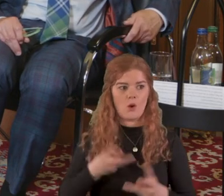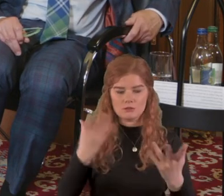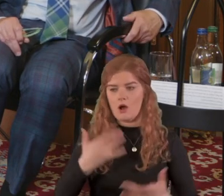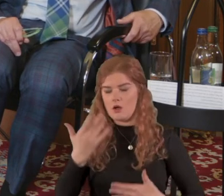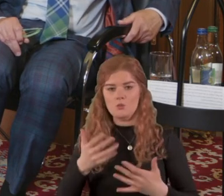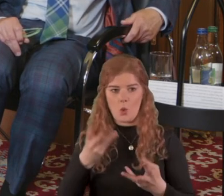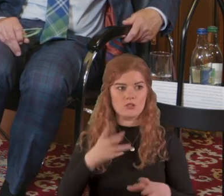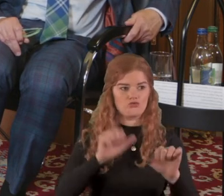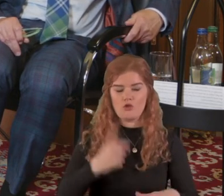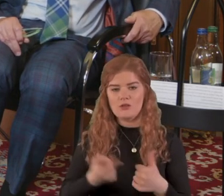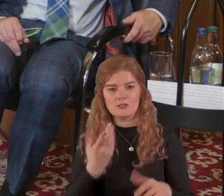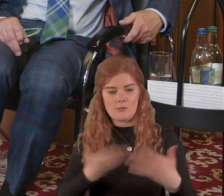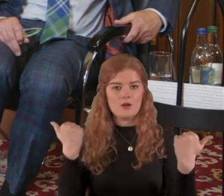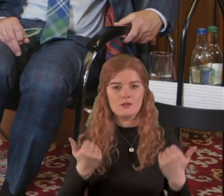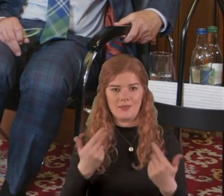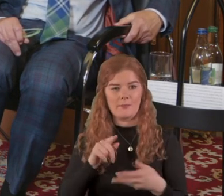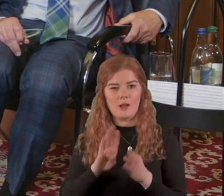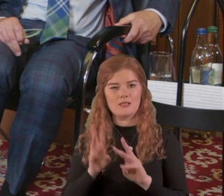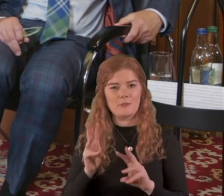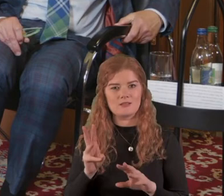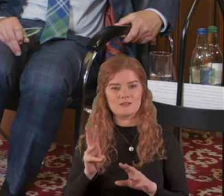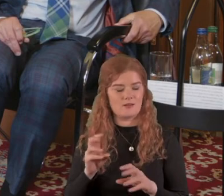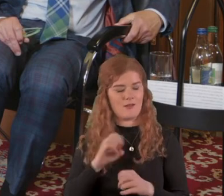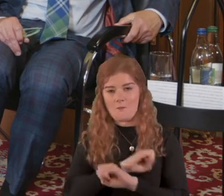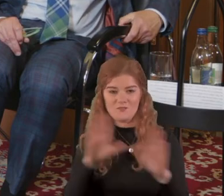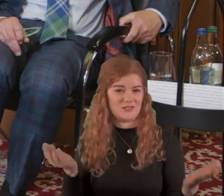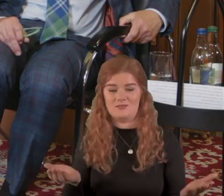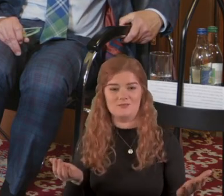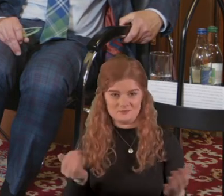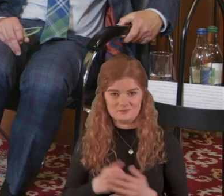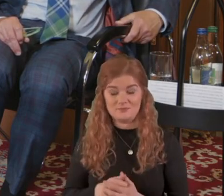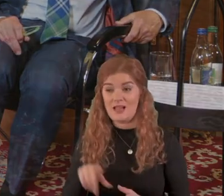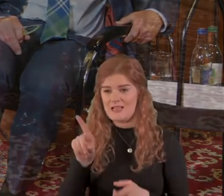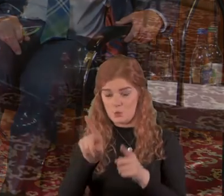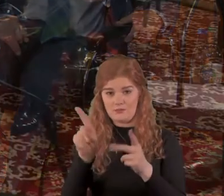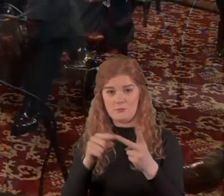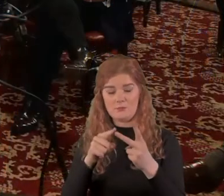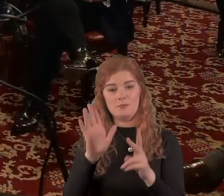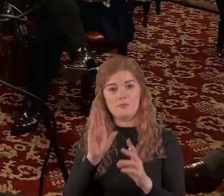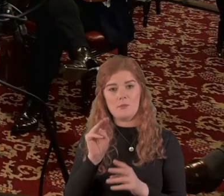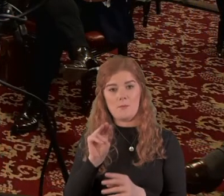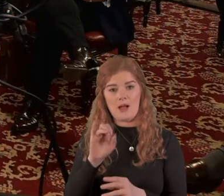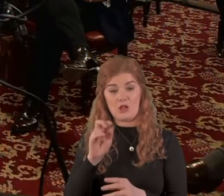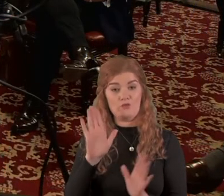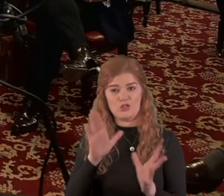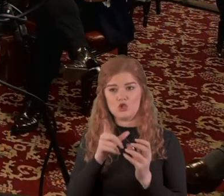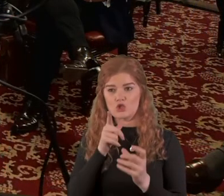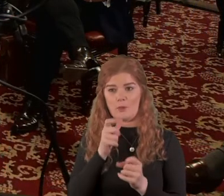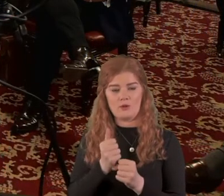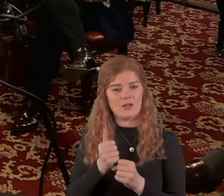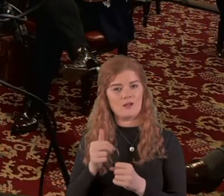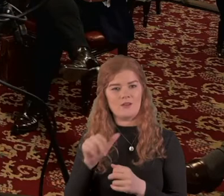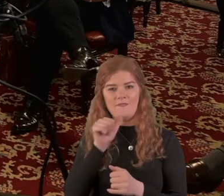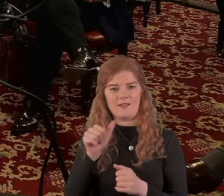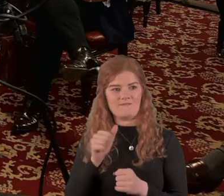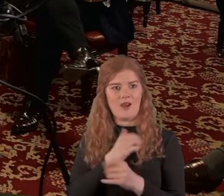settlement becomes very obvious. You also, Michael, you raised the lack of imagination.